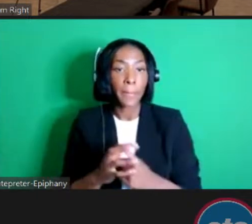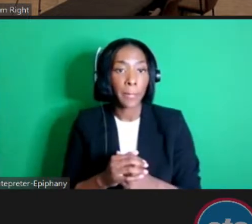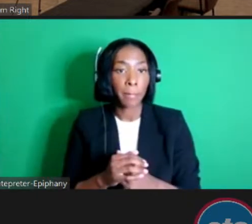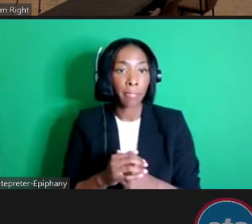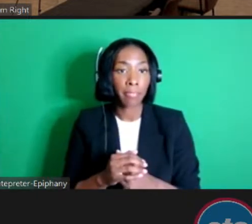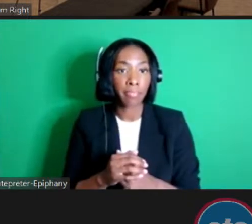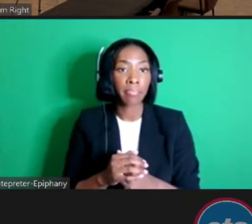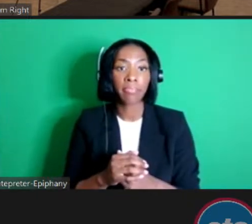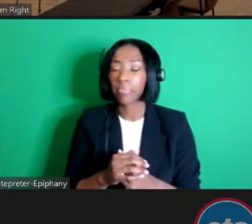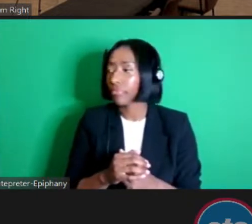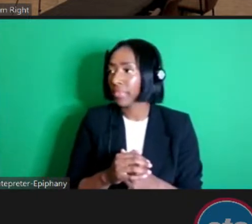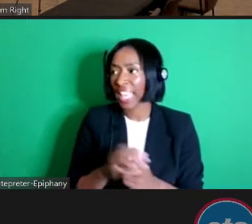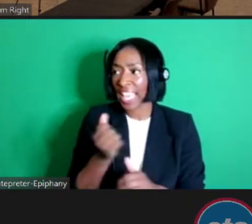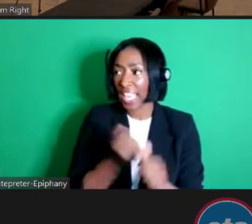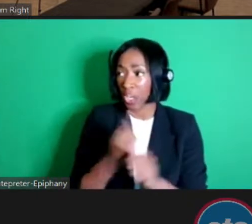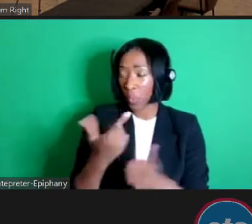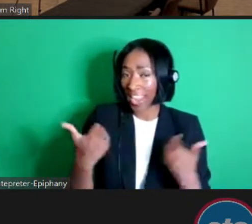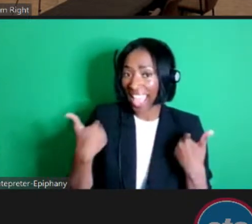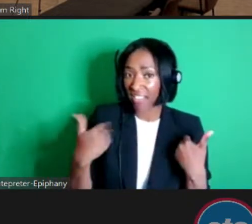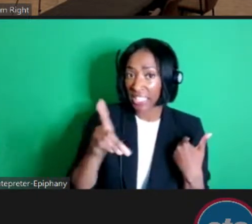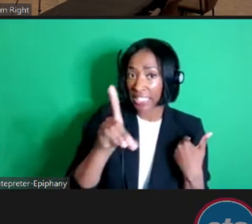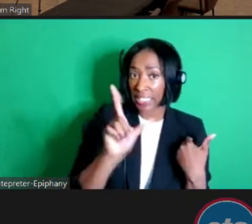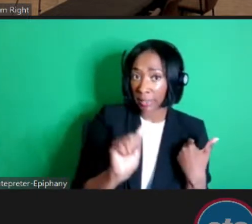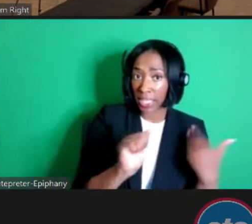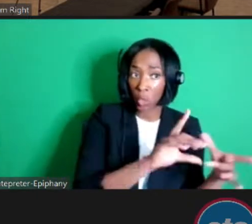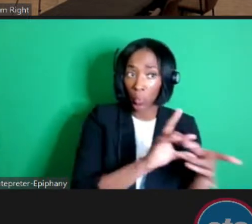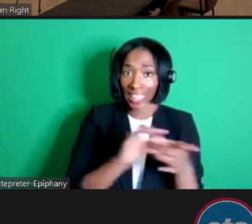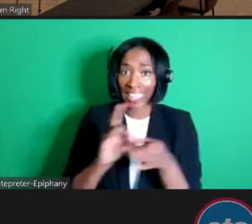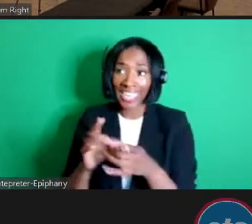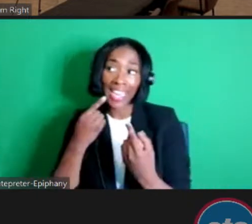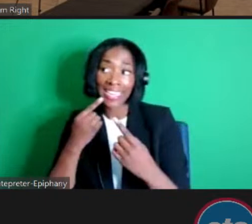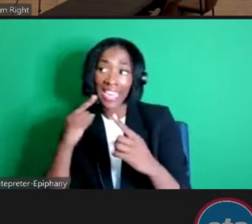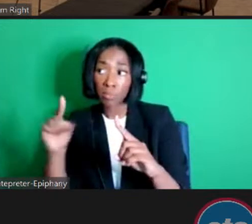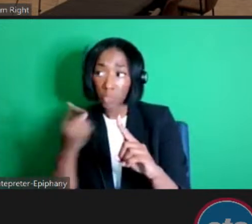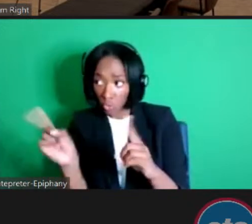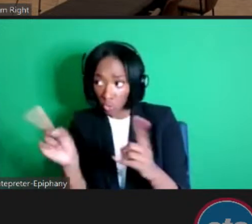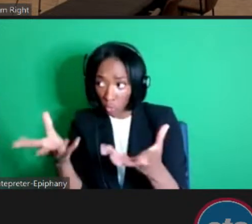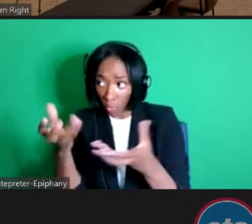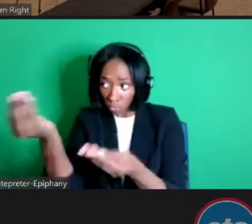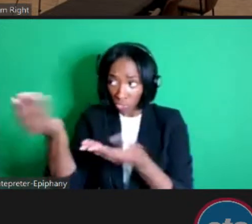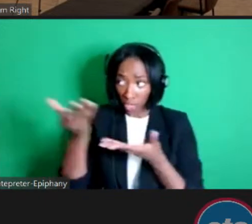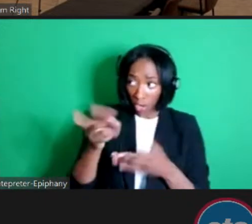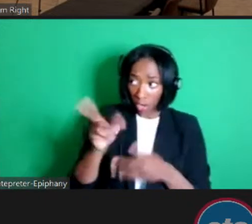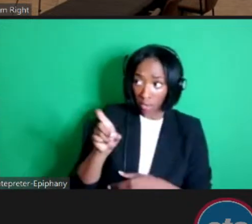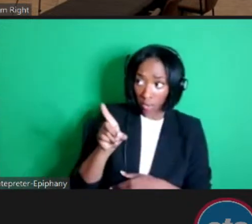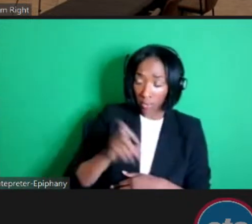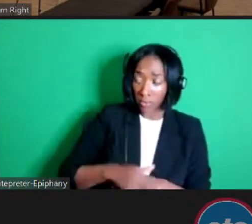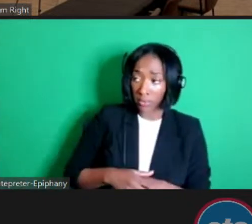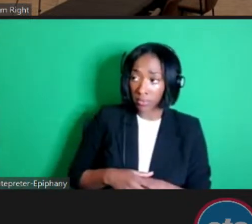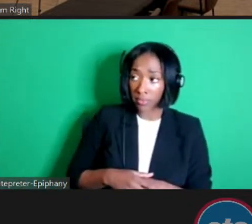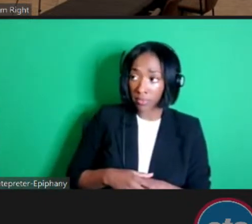Does anyone have any disability-related announcements they would like to share?